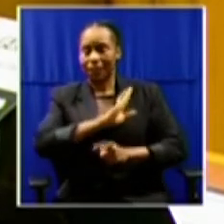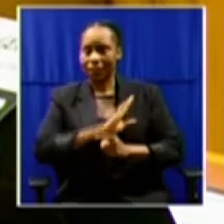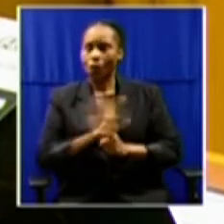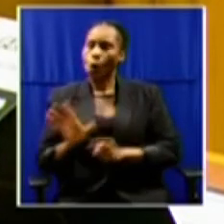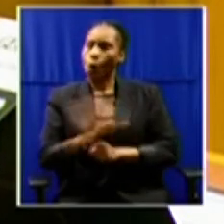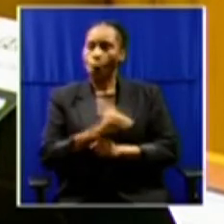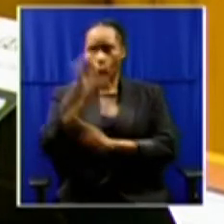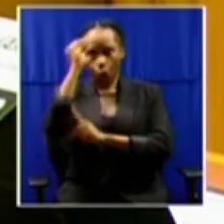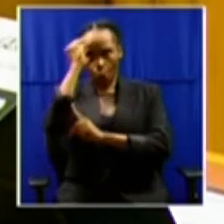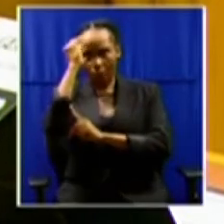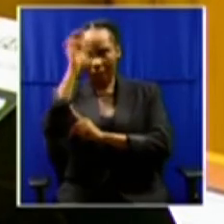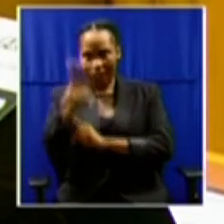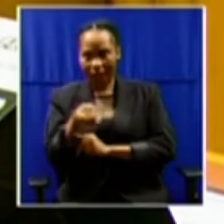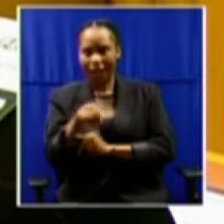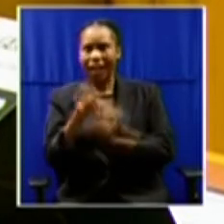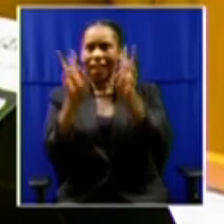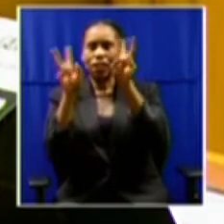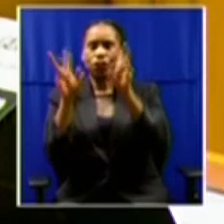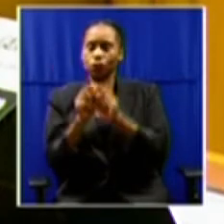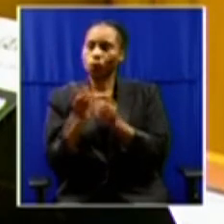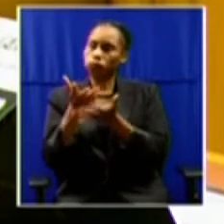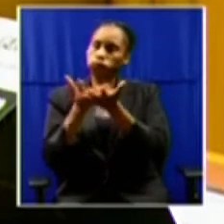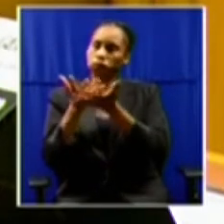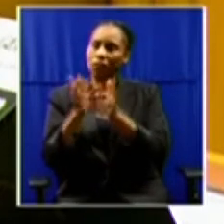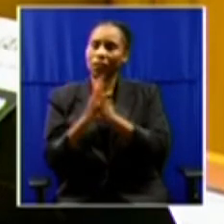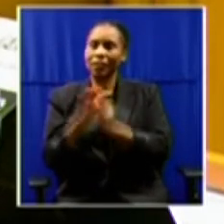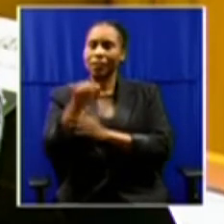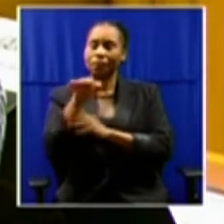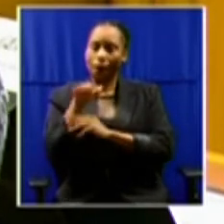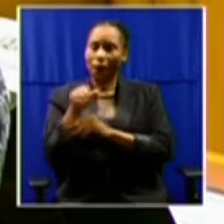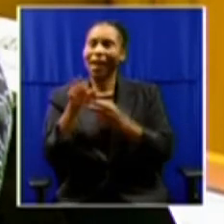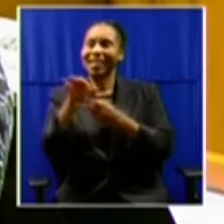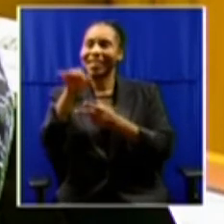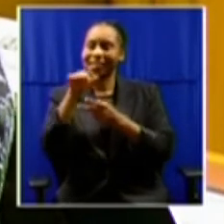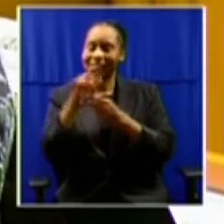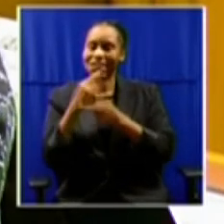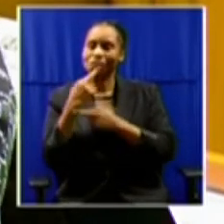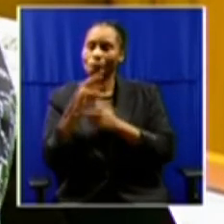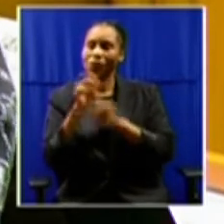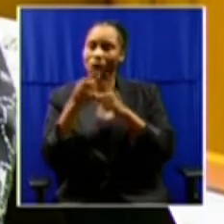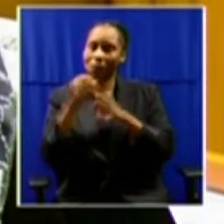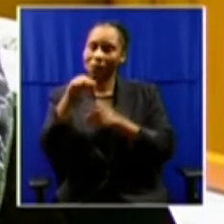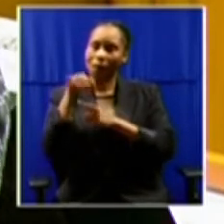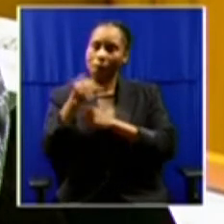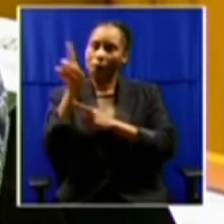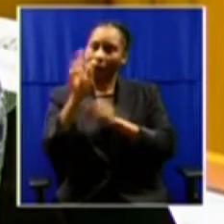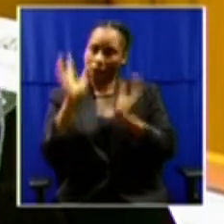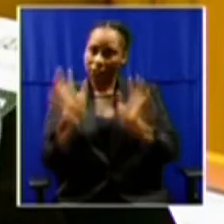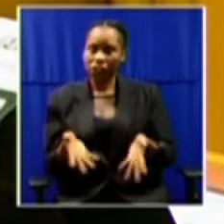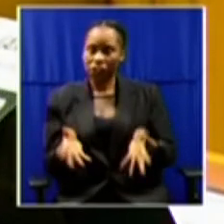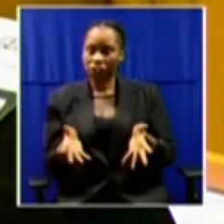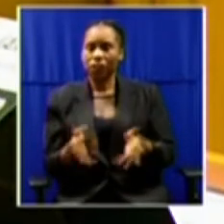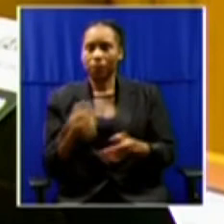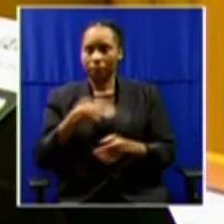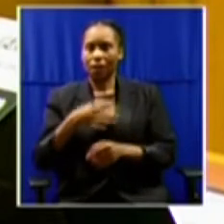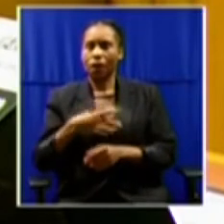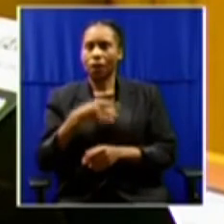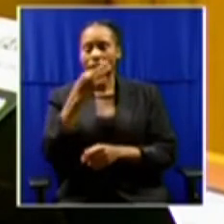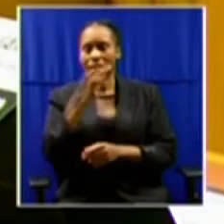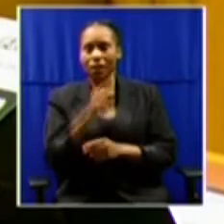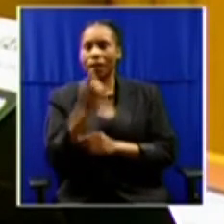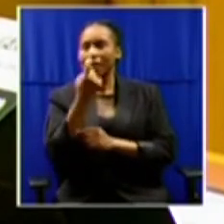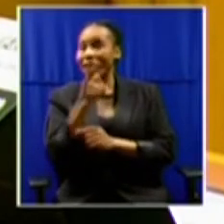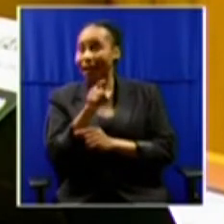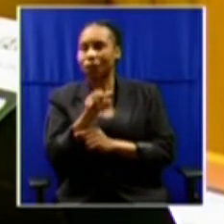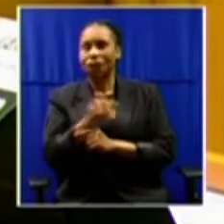the issues we raised with Zimbabweans and what their response has been. So I'm just saying that of a campaign